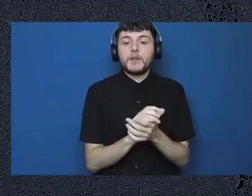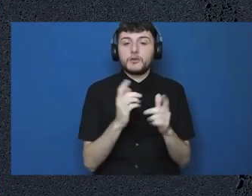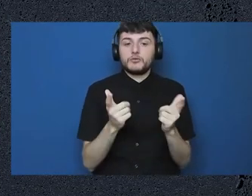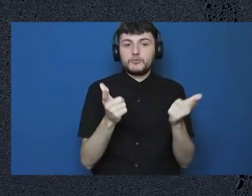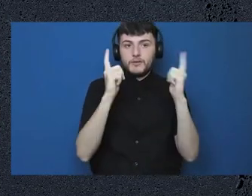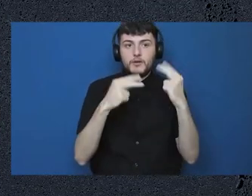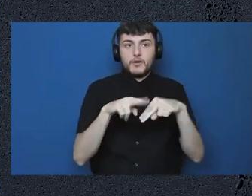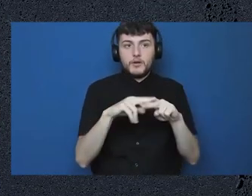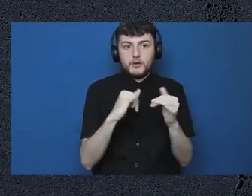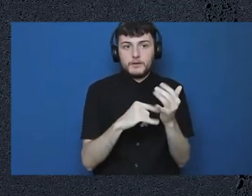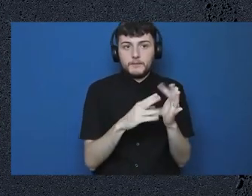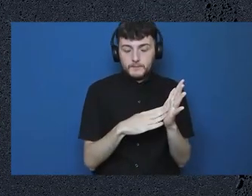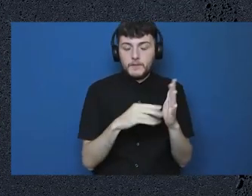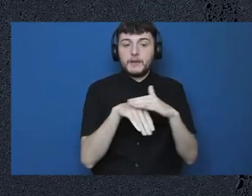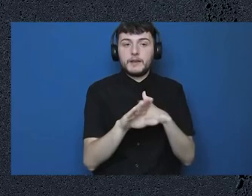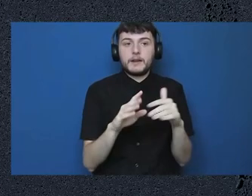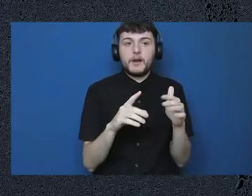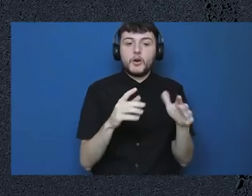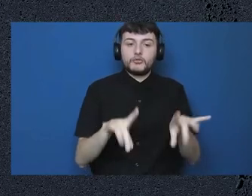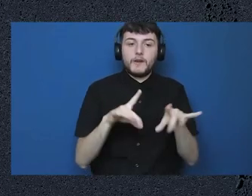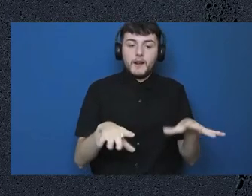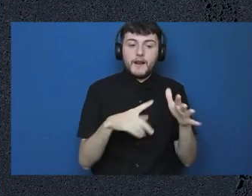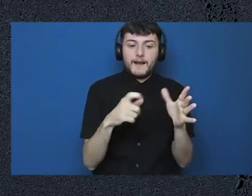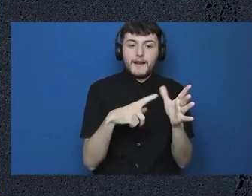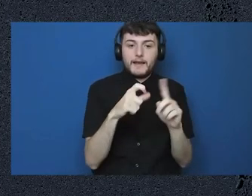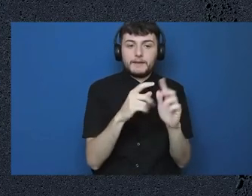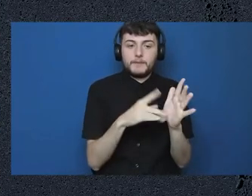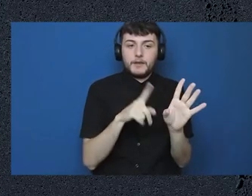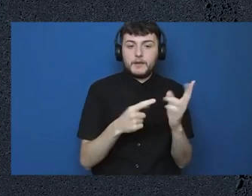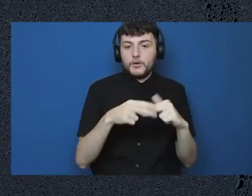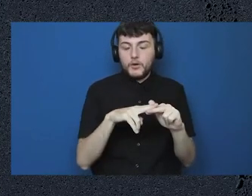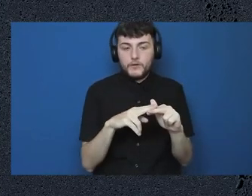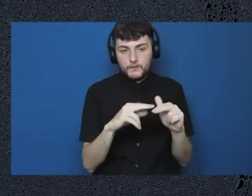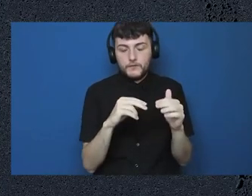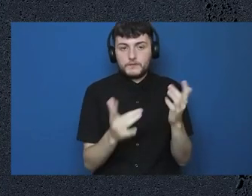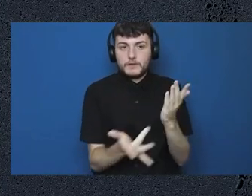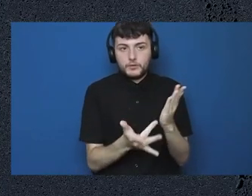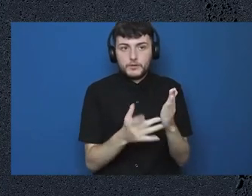of Technology and Engineering. She was a former co-chair of Women in STEM Australia.